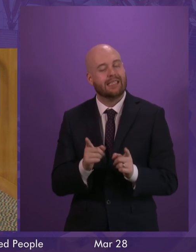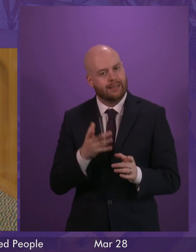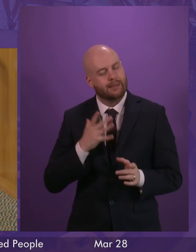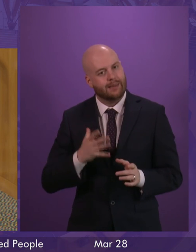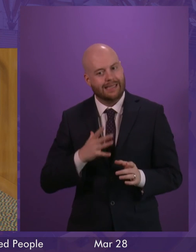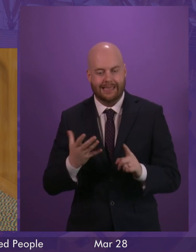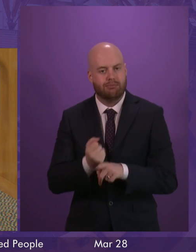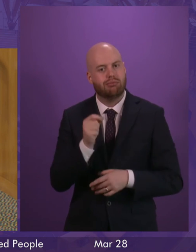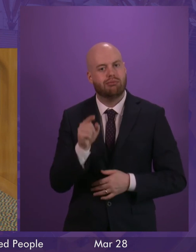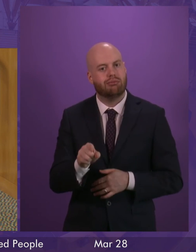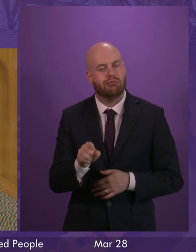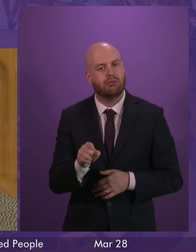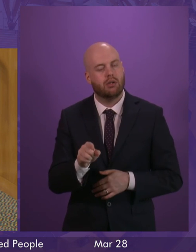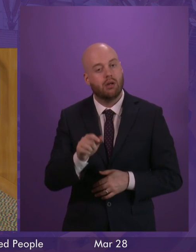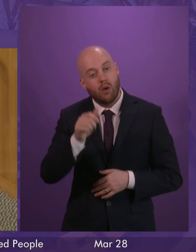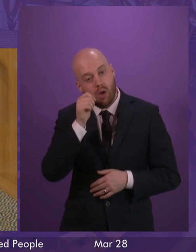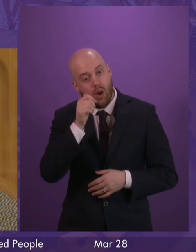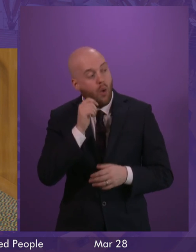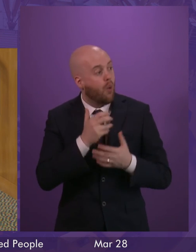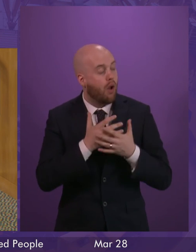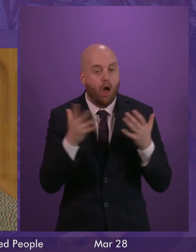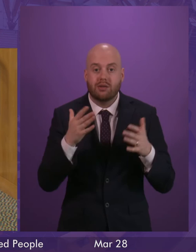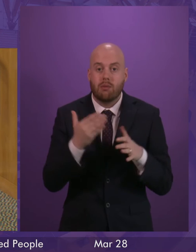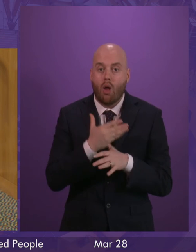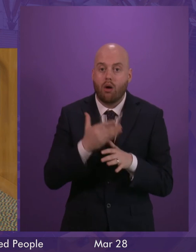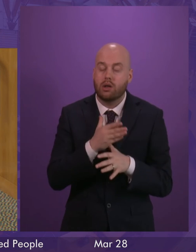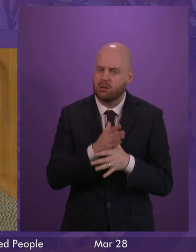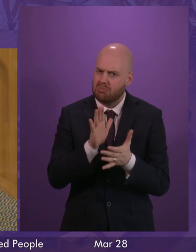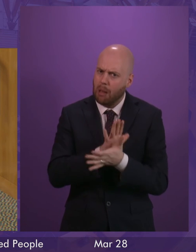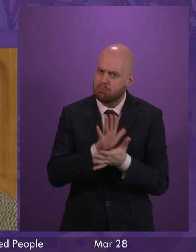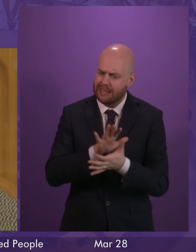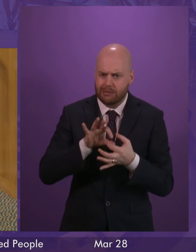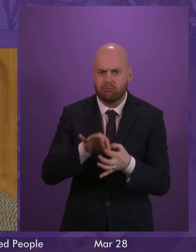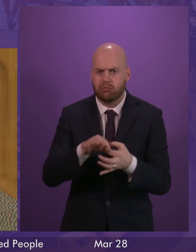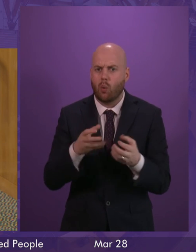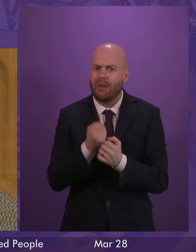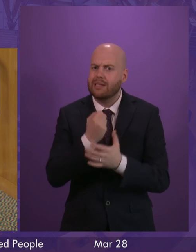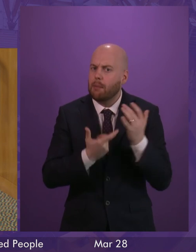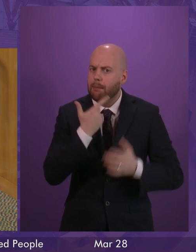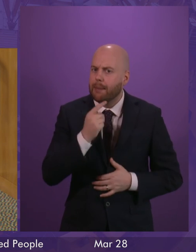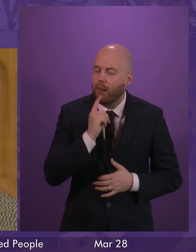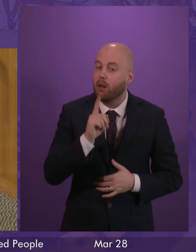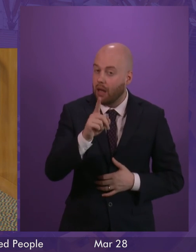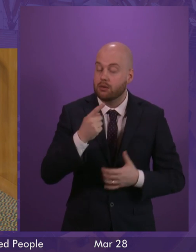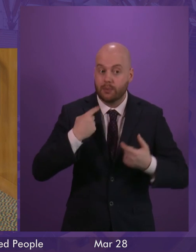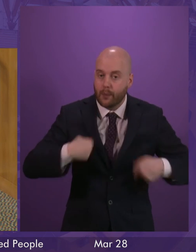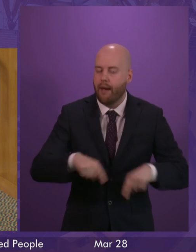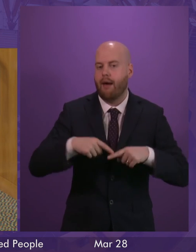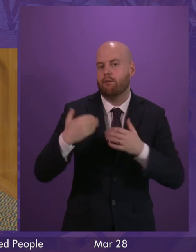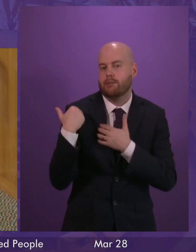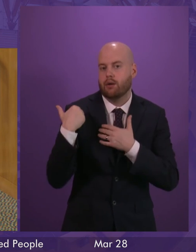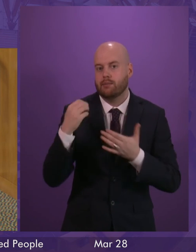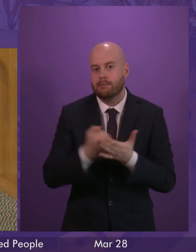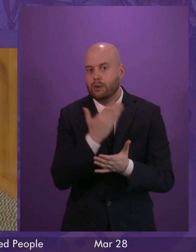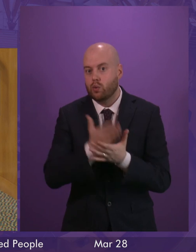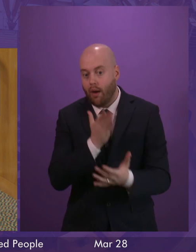happy to engage with employing disabled people. And we need to ensure that the access they have for support and help in allowing